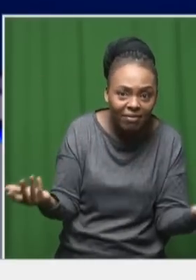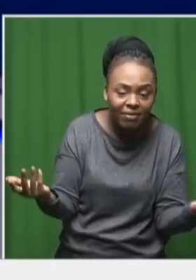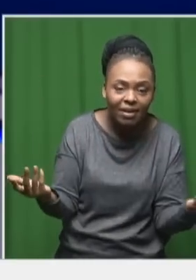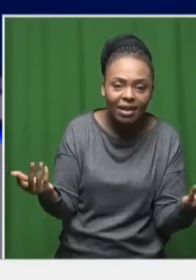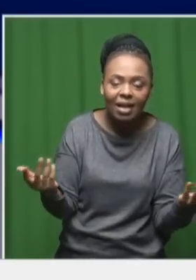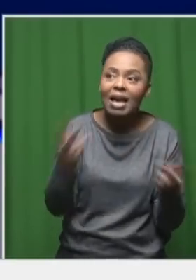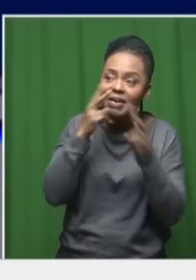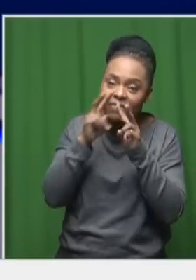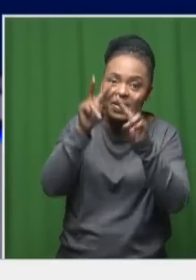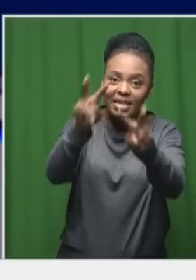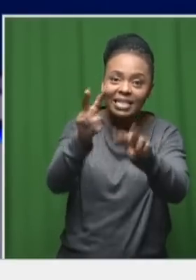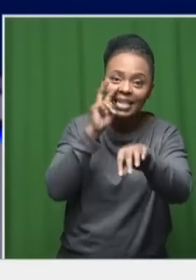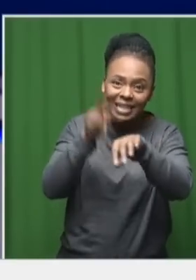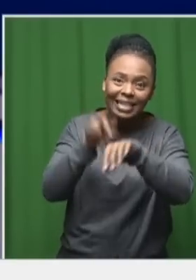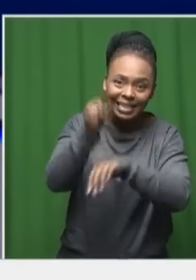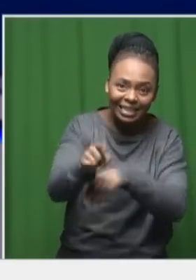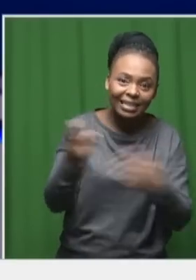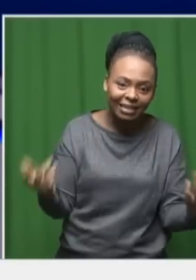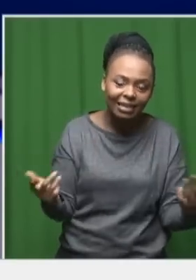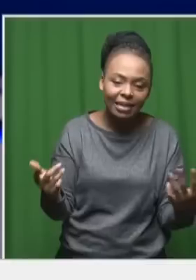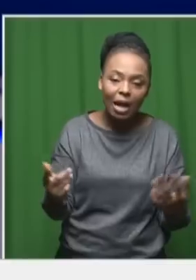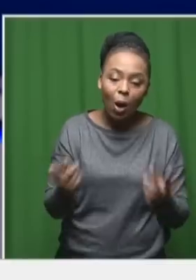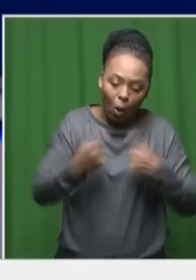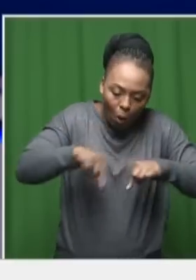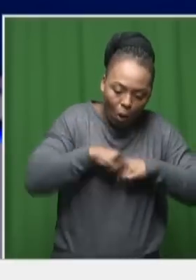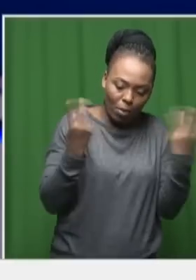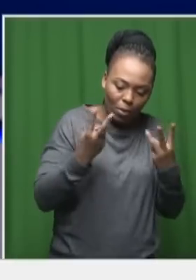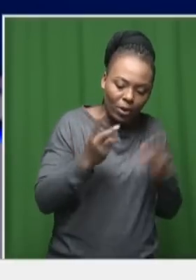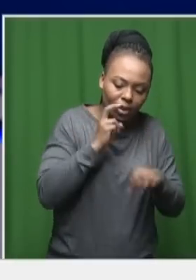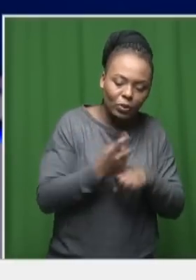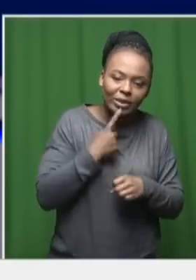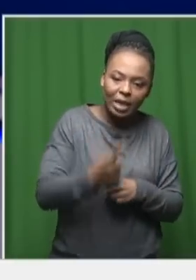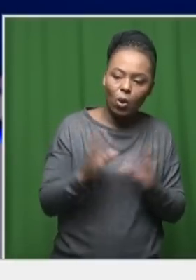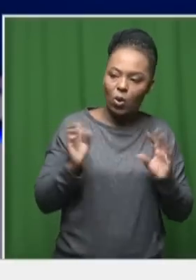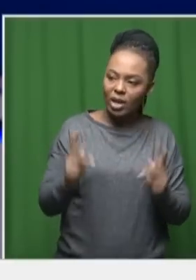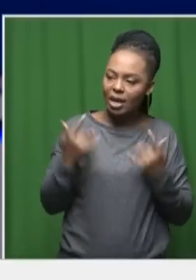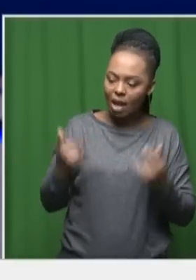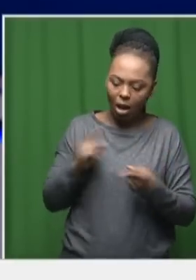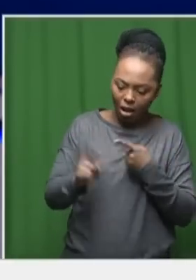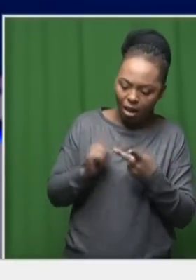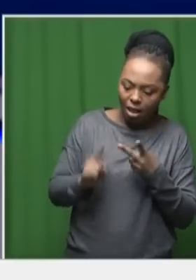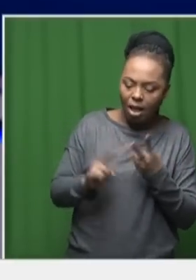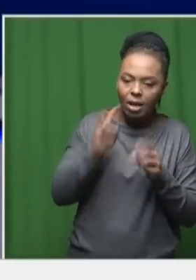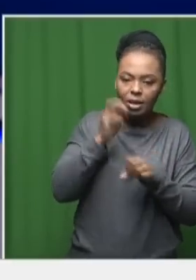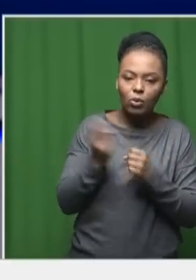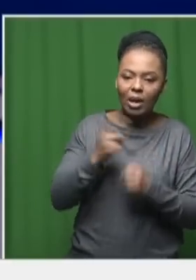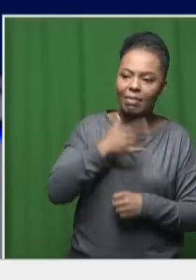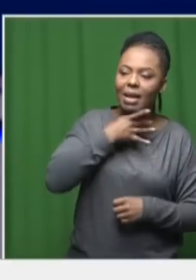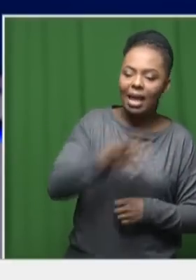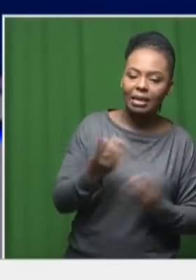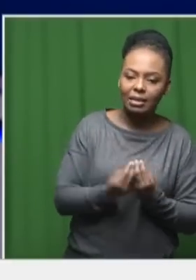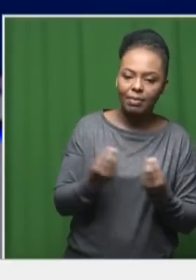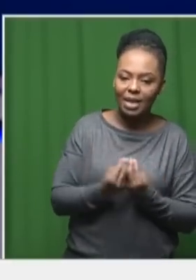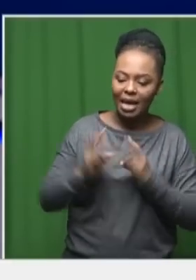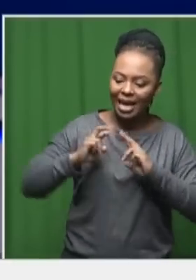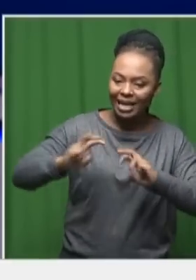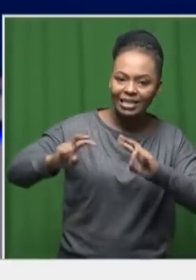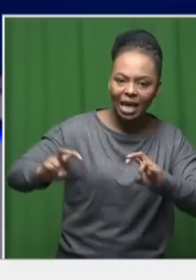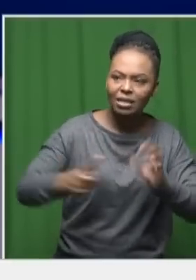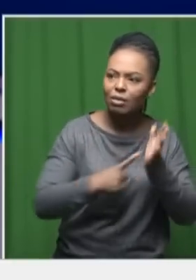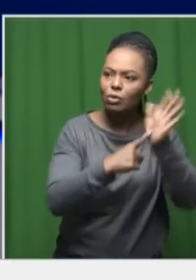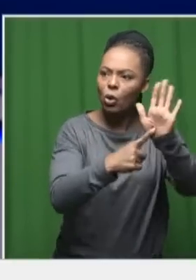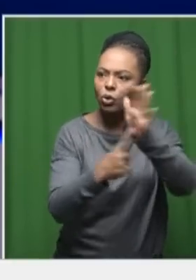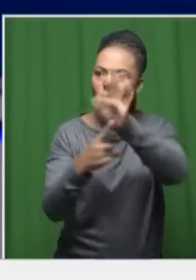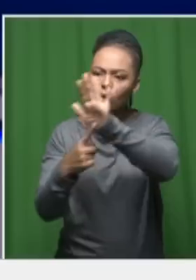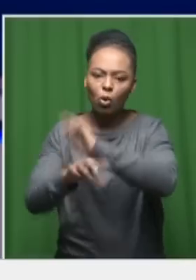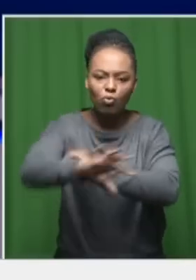is needed. That's what I'm saying. We really also need to say, okay, what then do we put in its place? I mean, I like the point that there's tons of research that shows you guys,